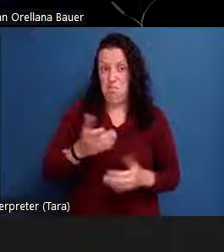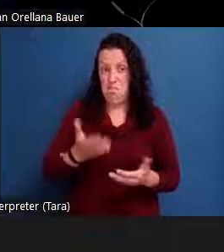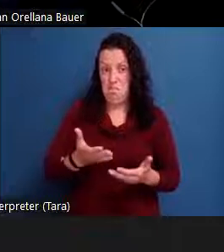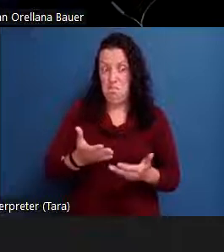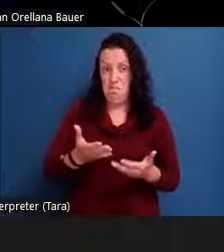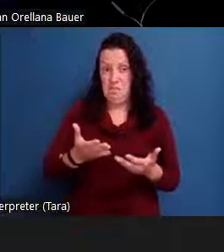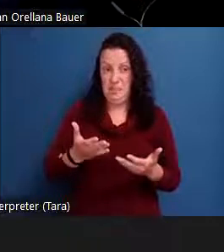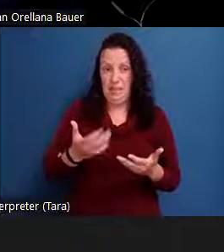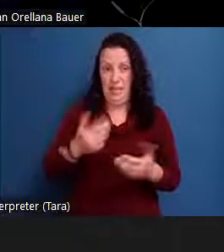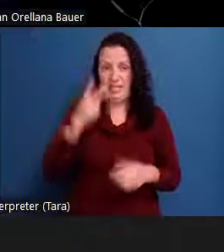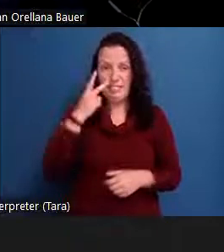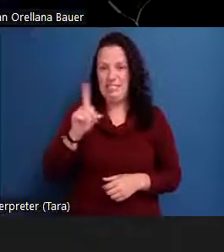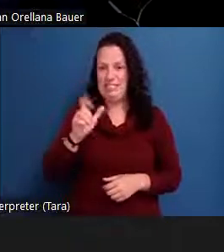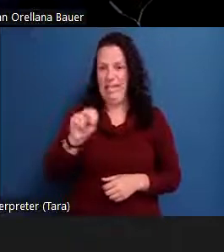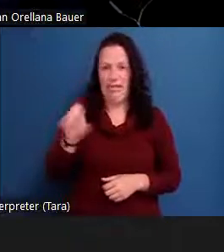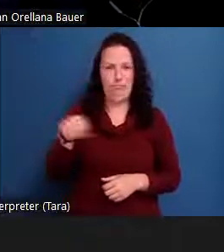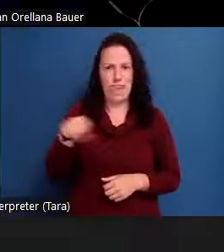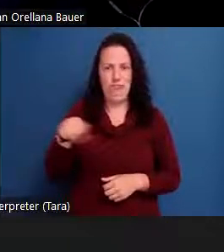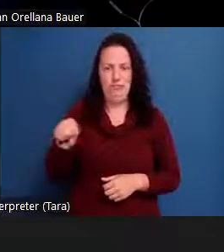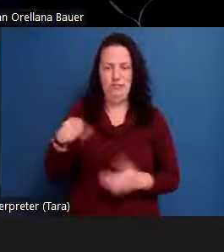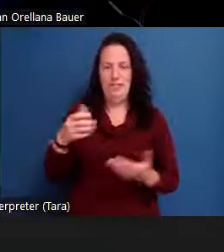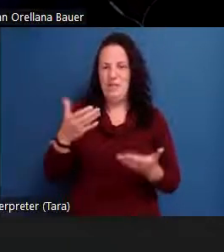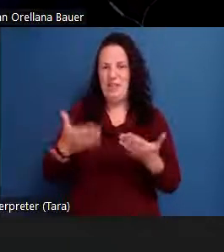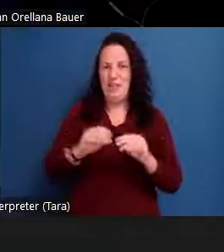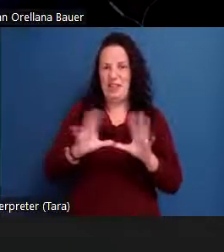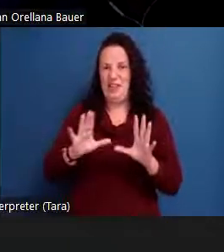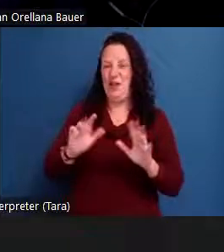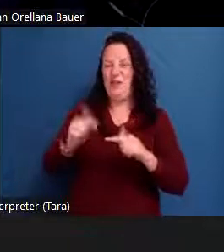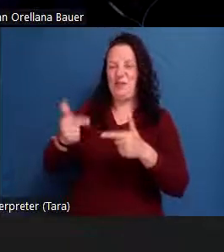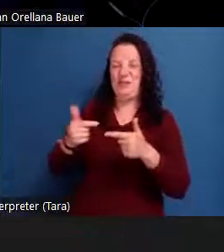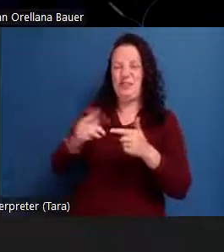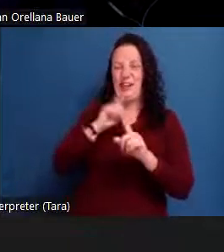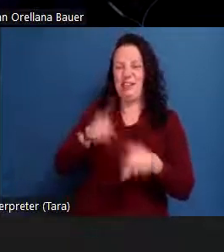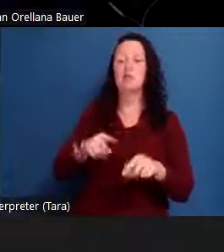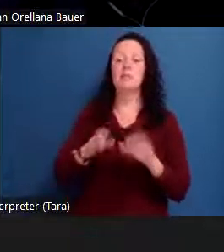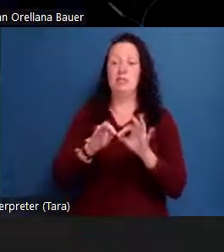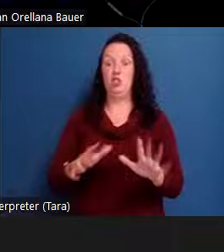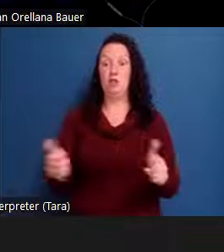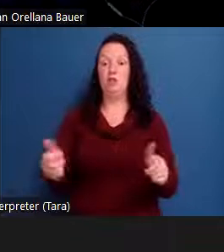I see Dan shaking his head, so I'll let you answer, Dan.